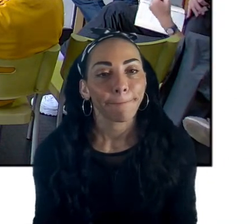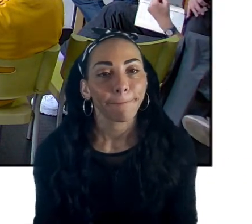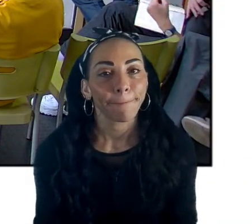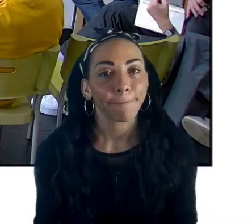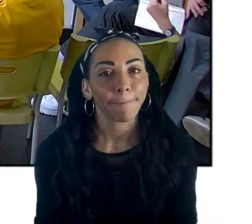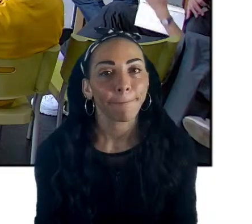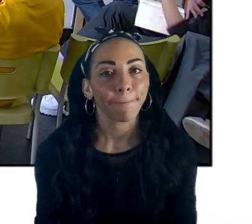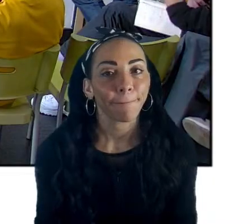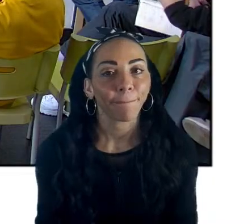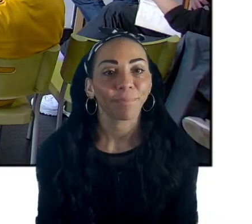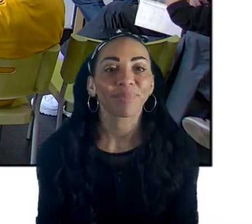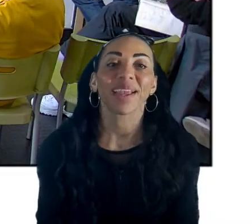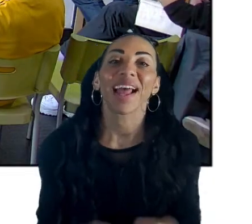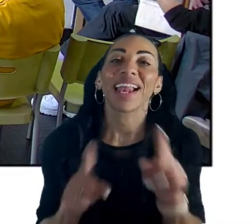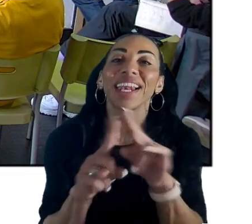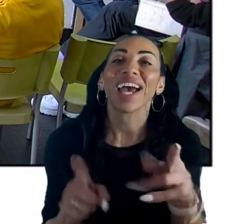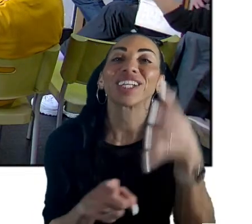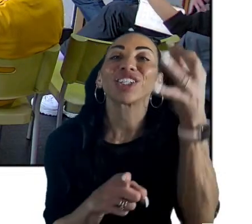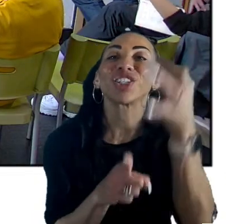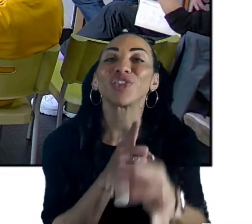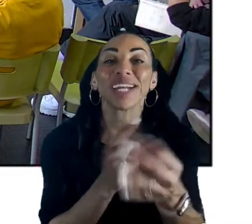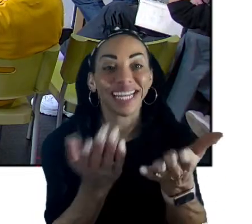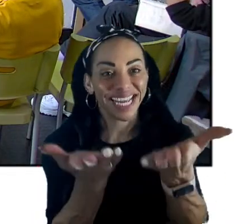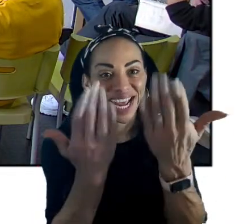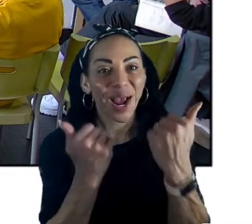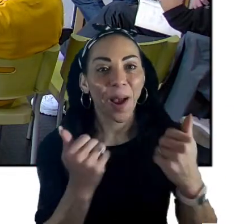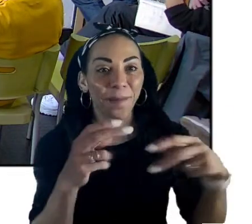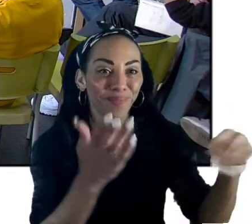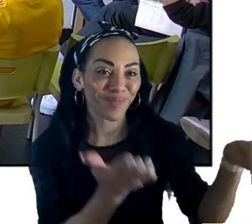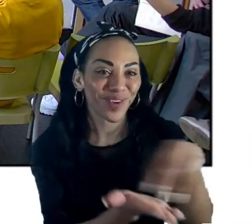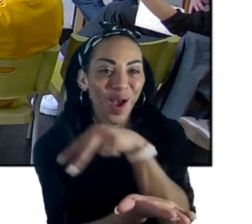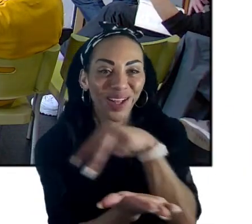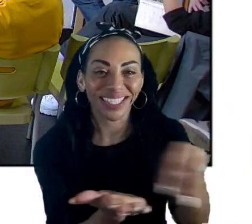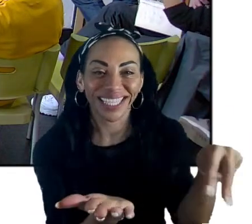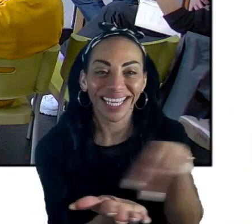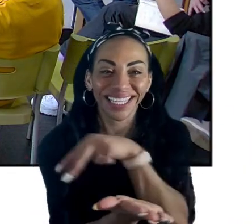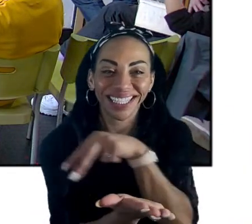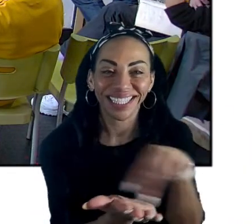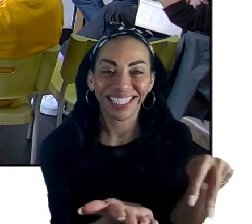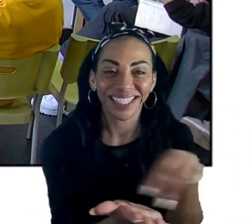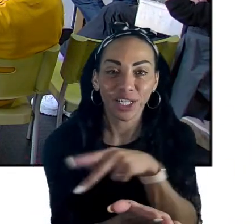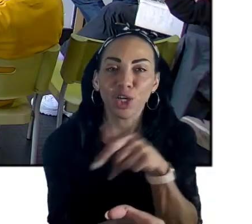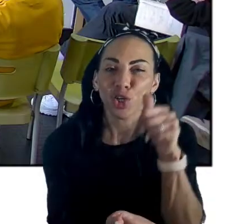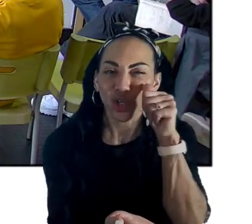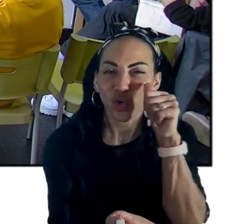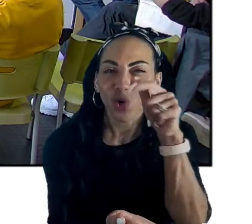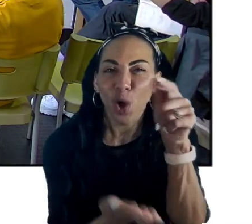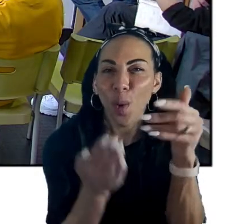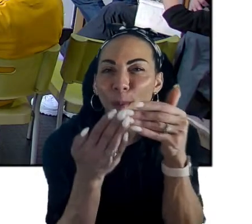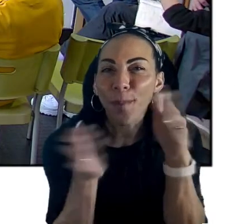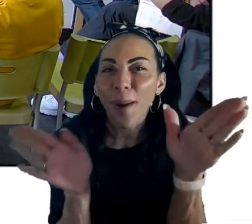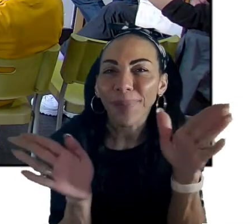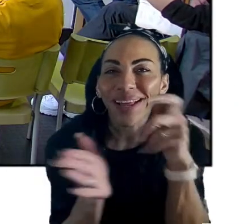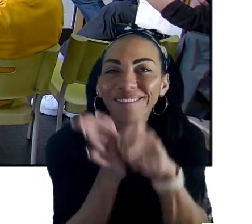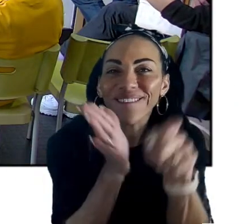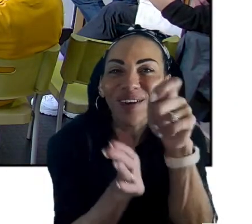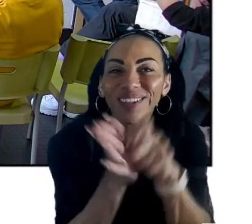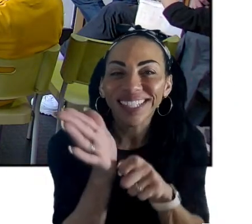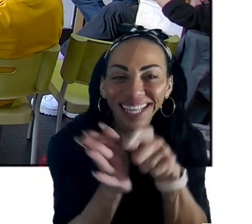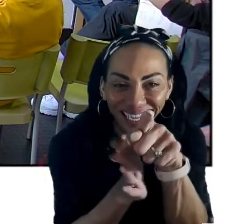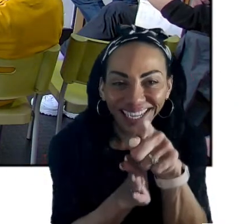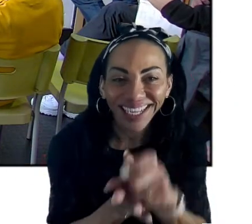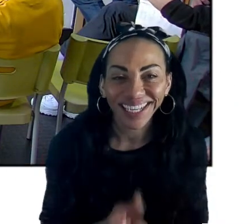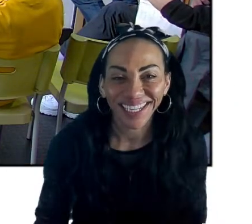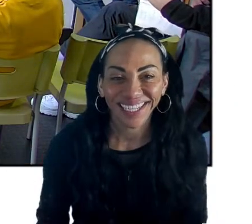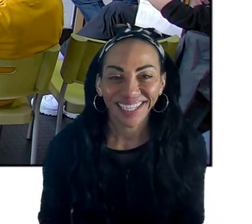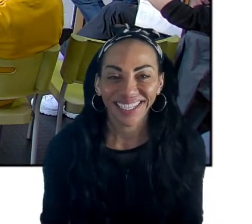Strictly Come Dancing. You know the modern thing of voting, public voting, and a set